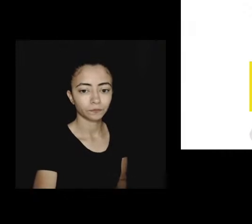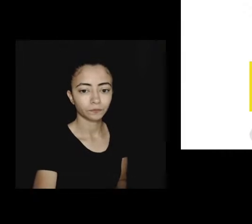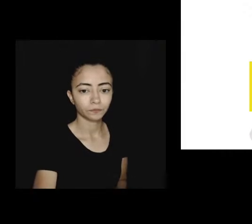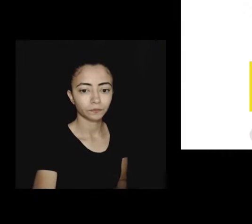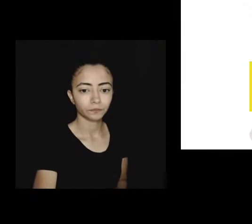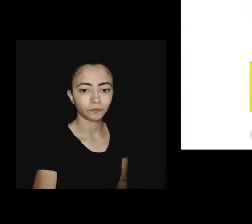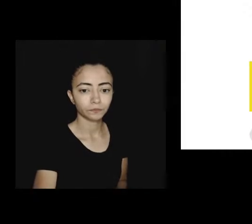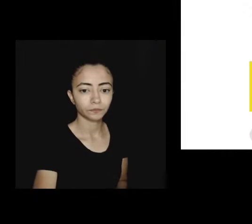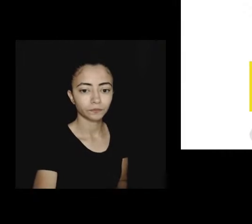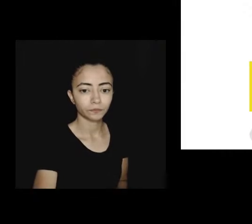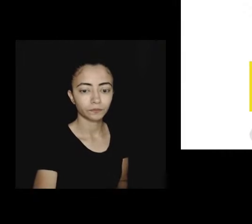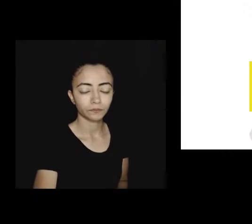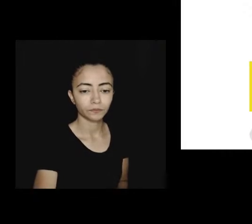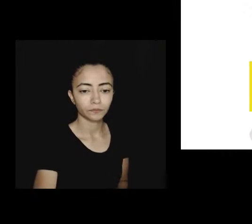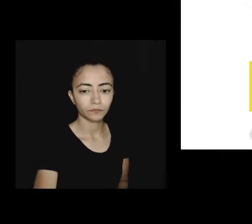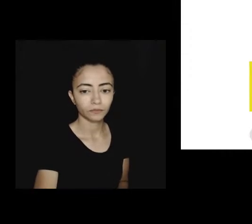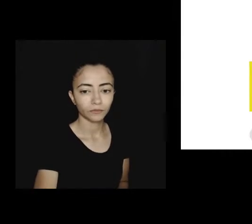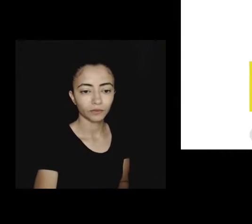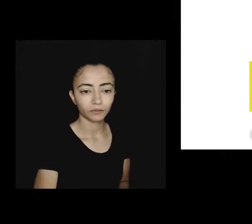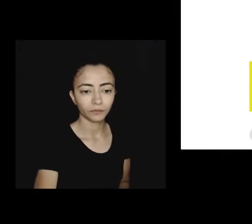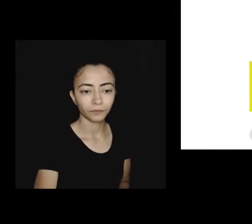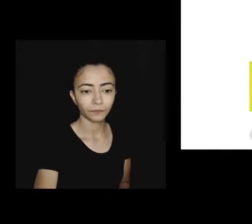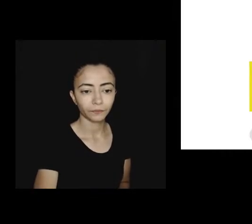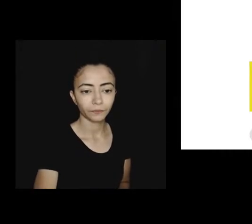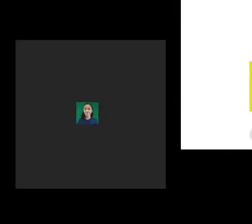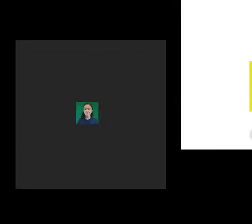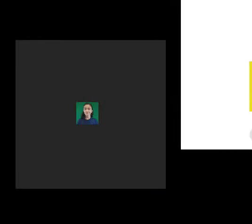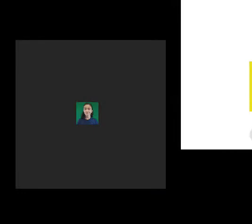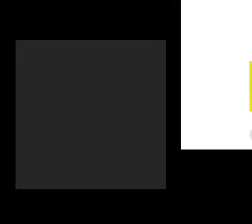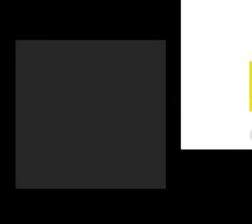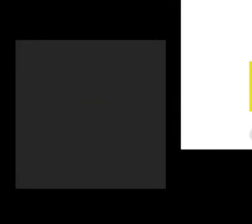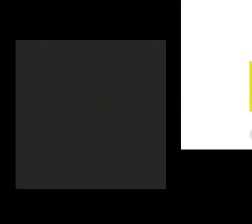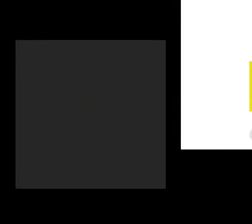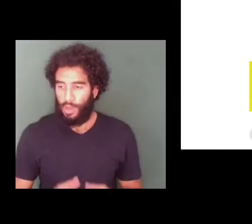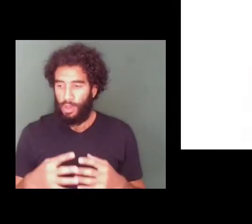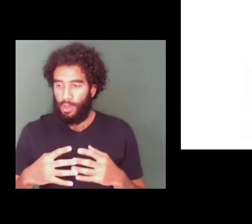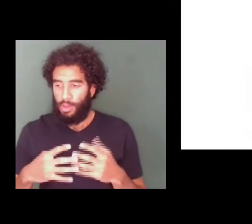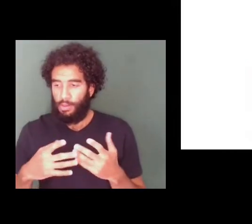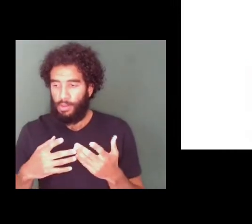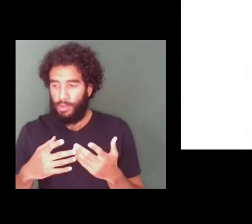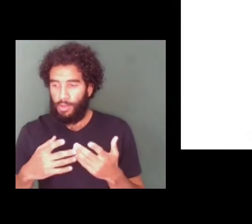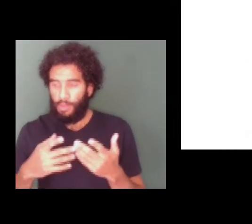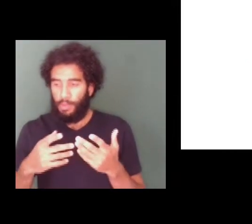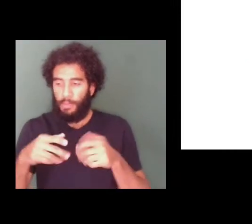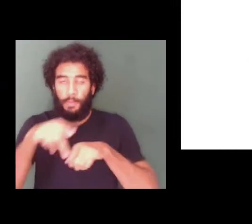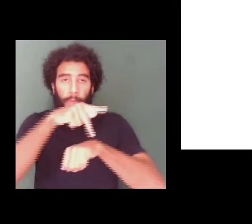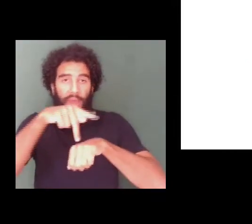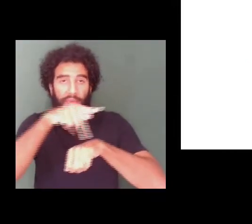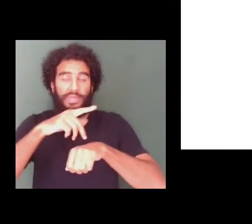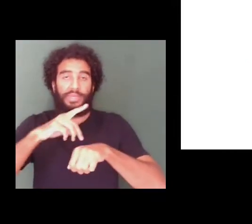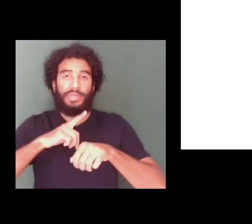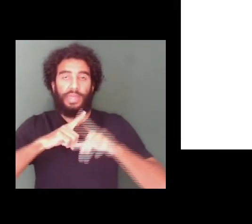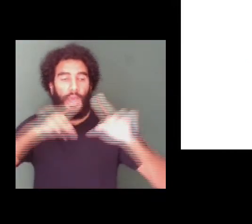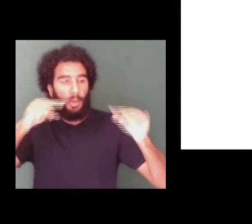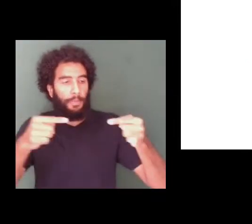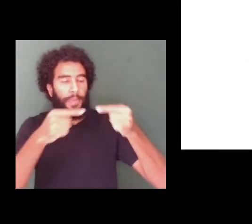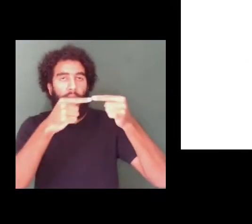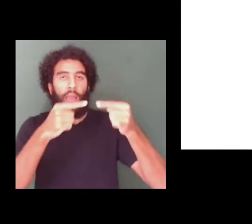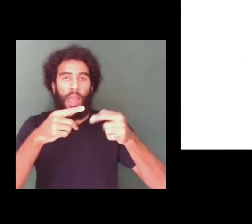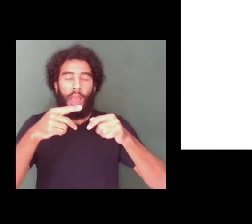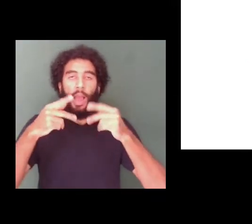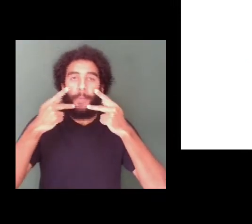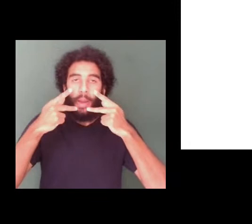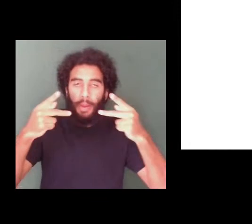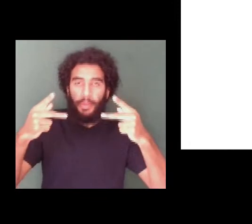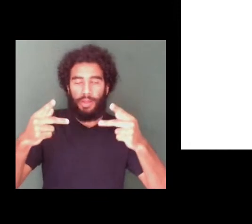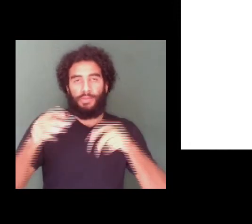of marketing. So we're really getting a cross-section of what does the world look like in terms of marketing. This was the largest study that